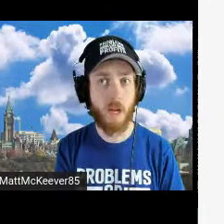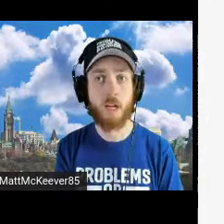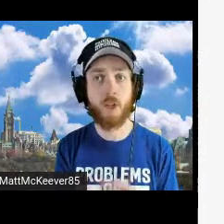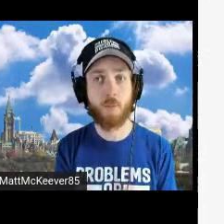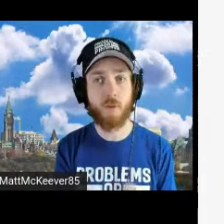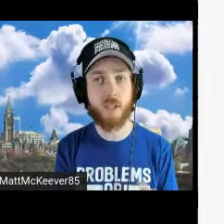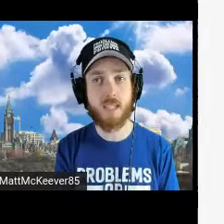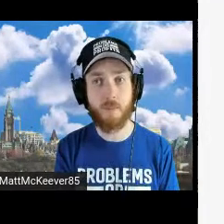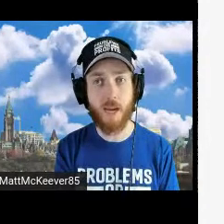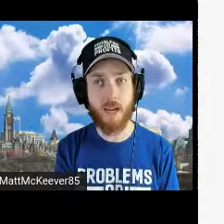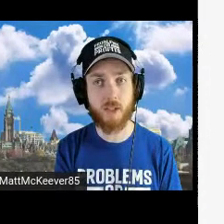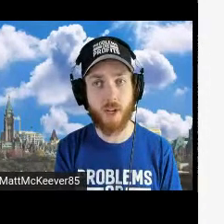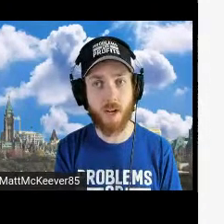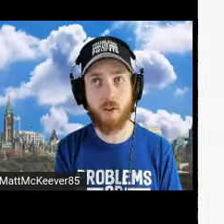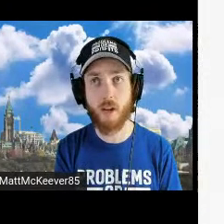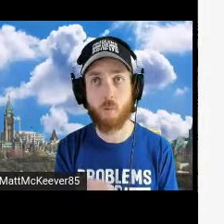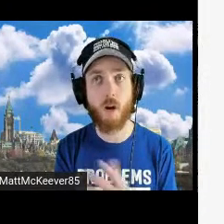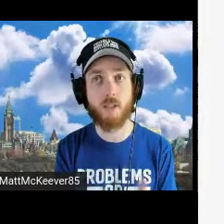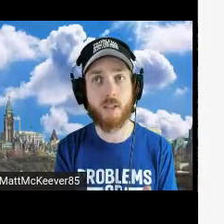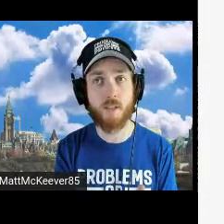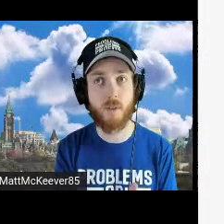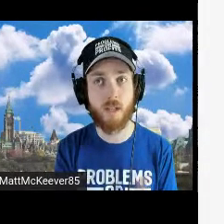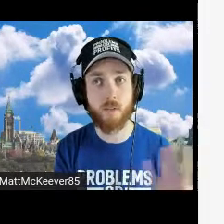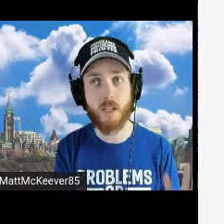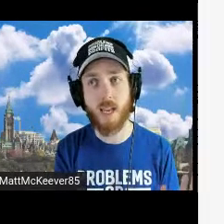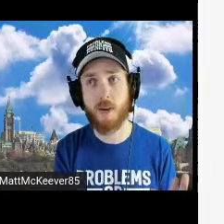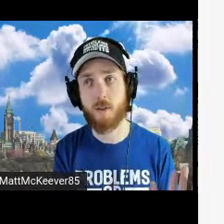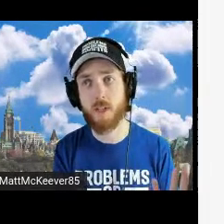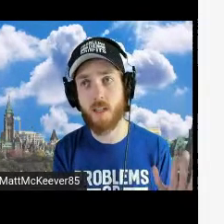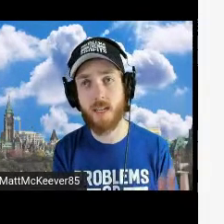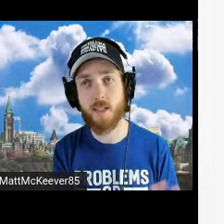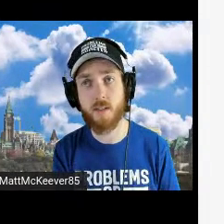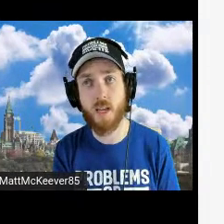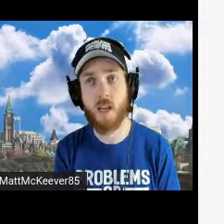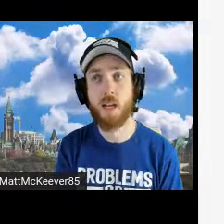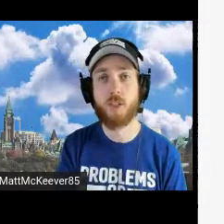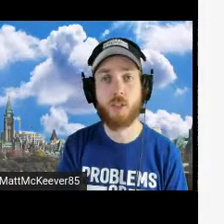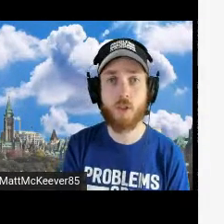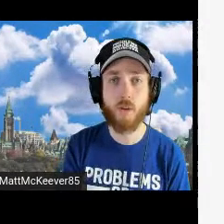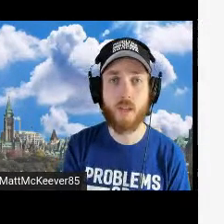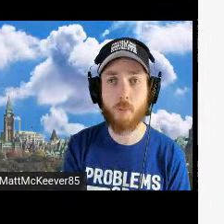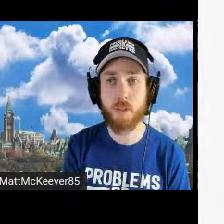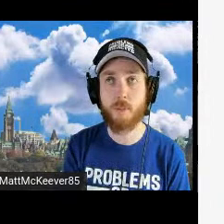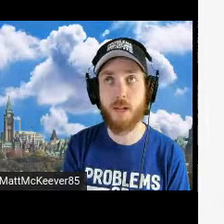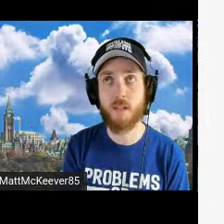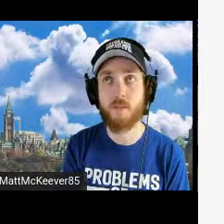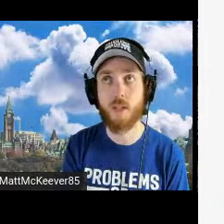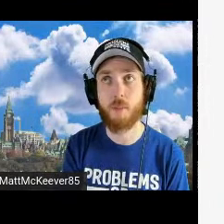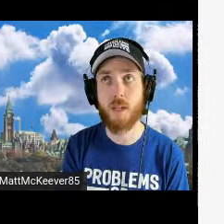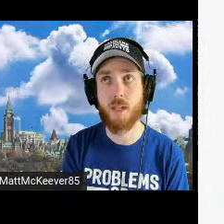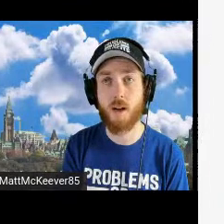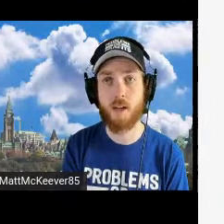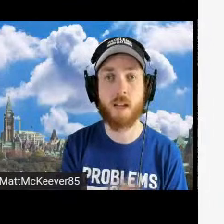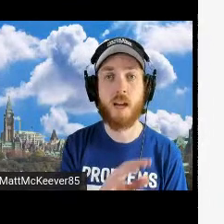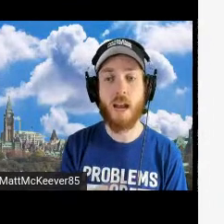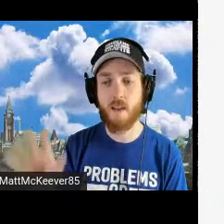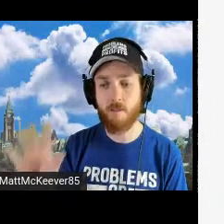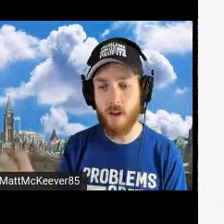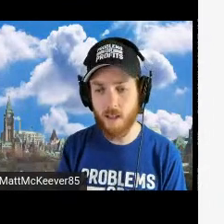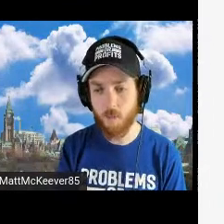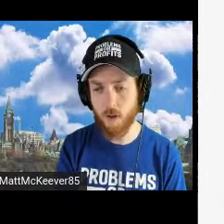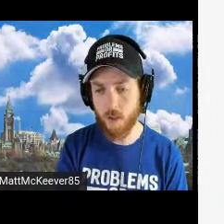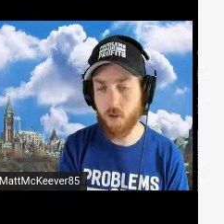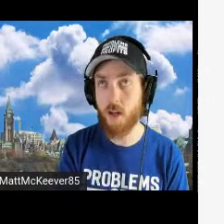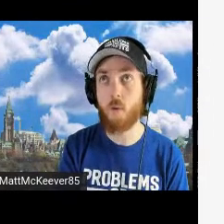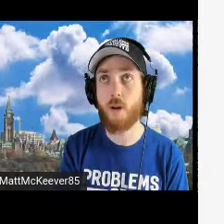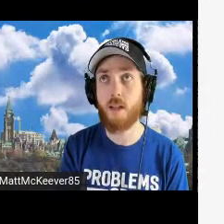informed. Jump over to CPAC's channel and watch this video that came out yesterday, just showing their perspectives and opinions on it. And then